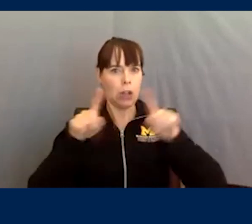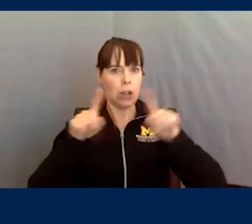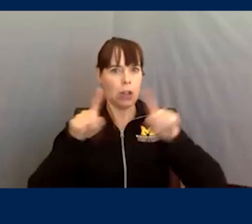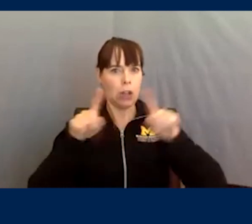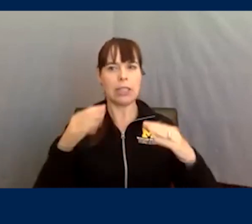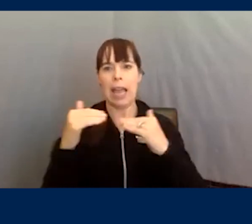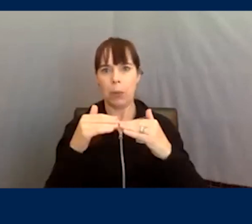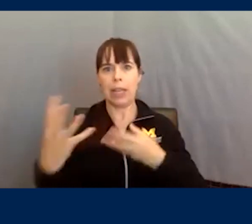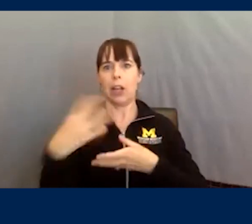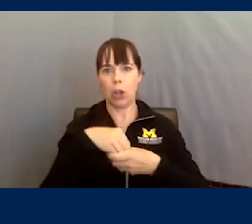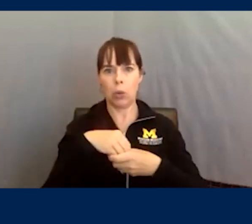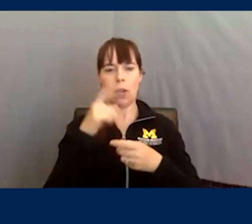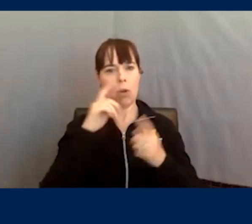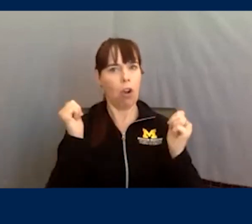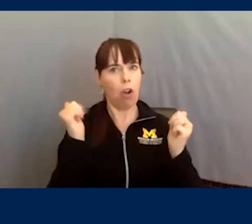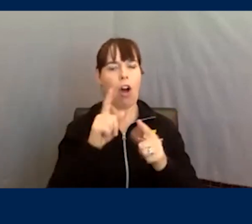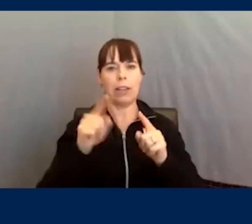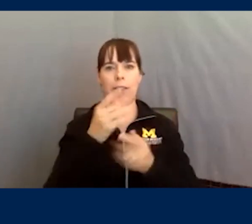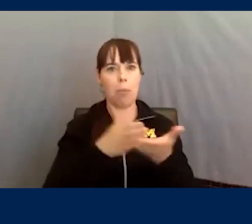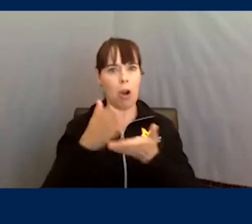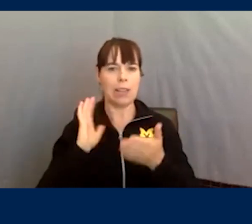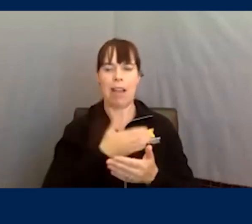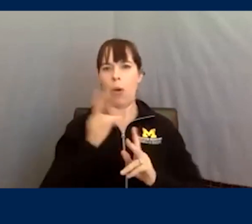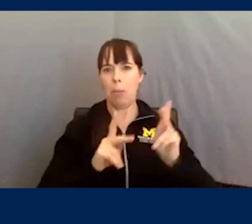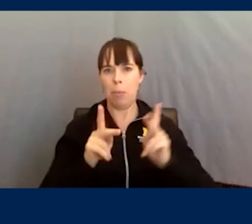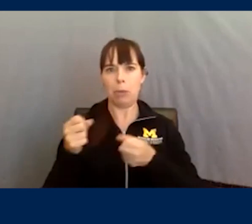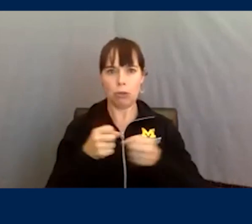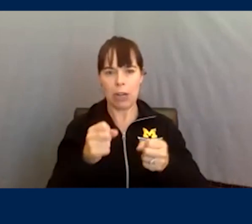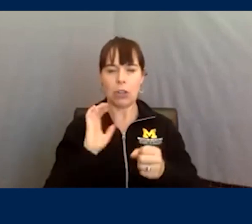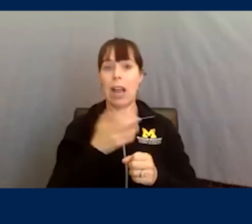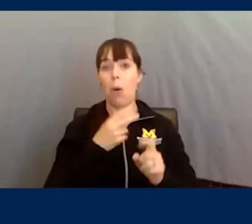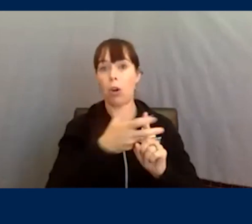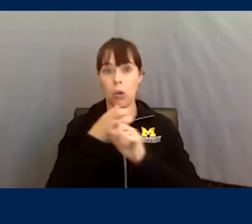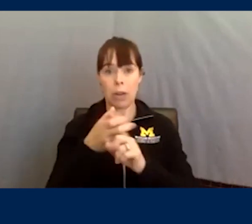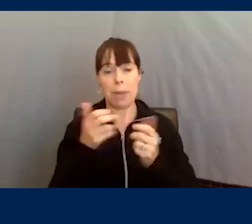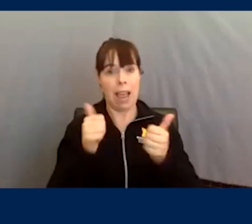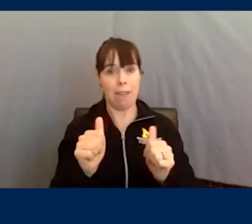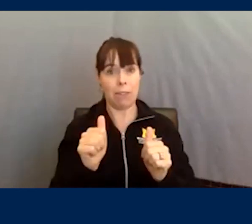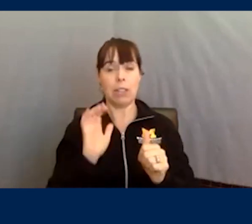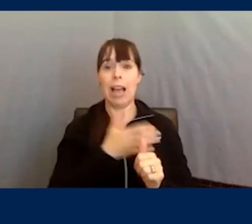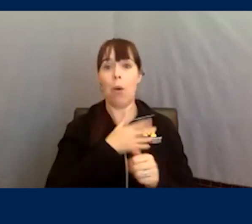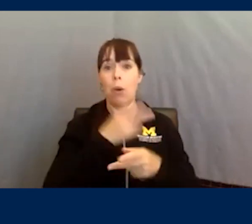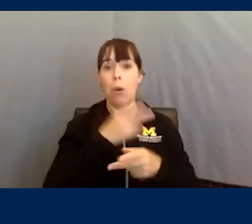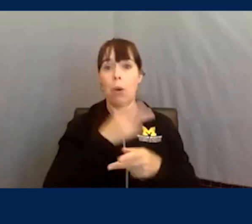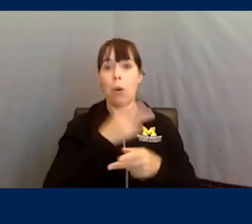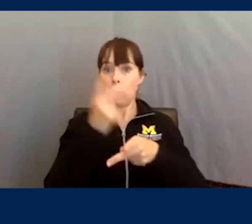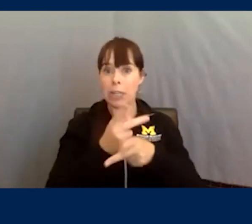equity, and inclusion in all elements of our people strategy, our recruitment efforts, our retention